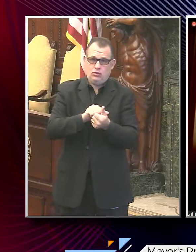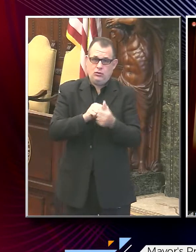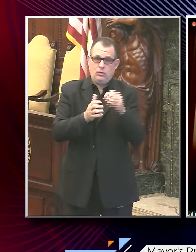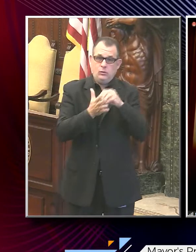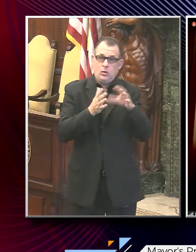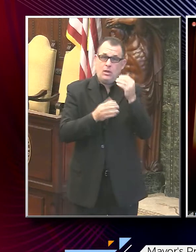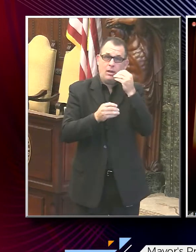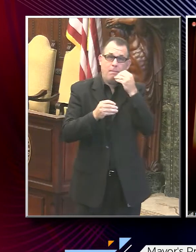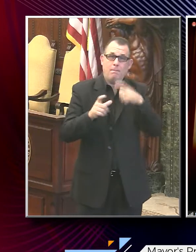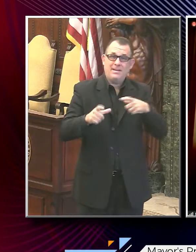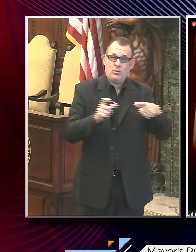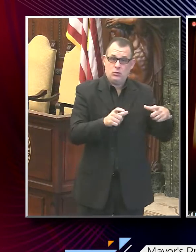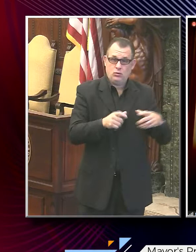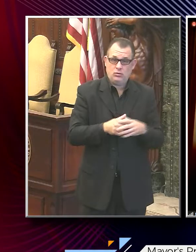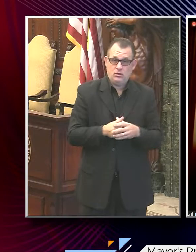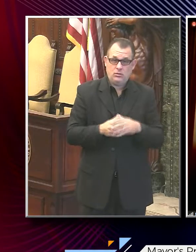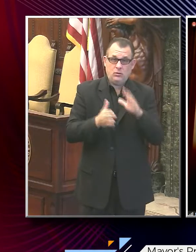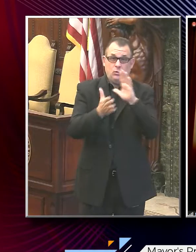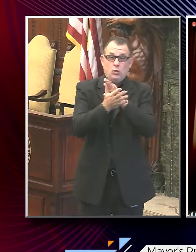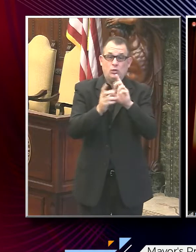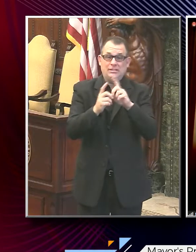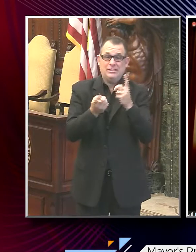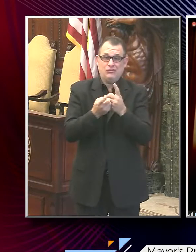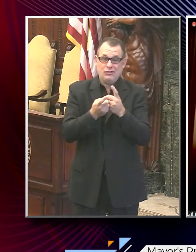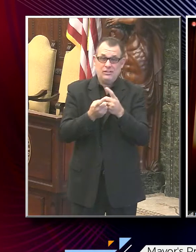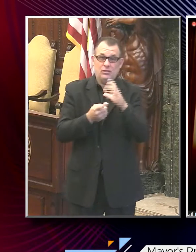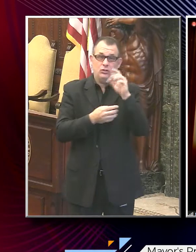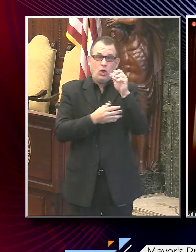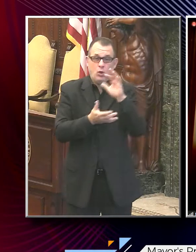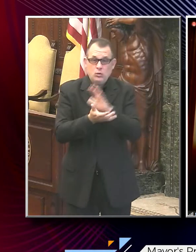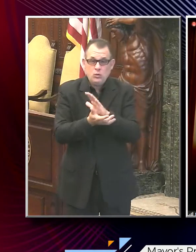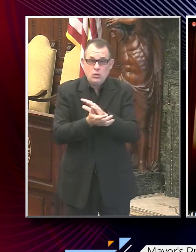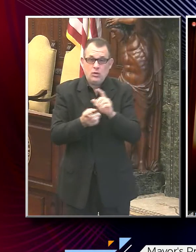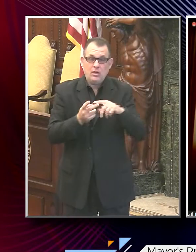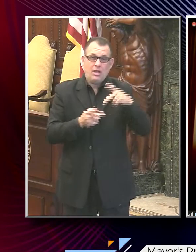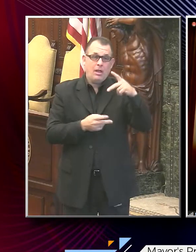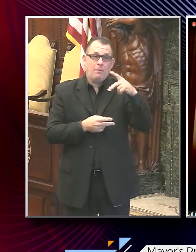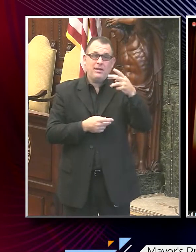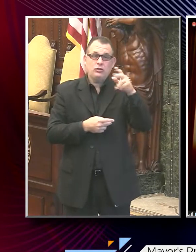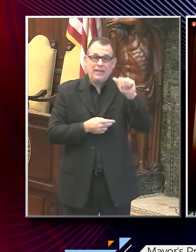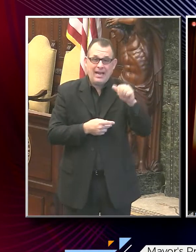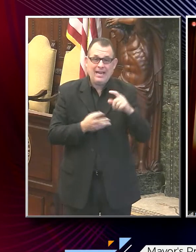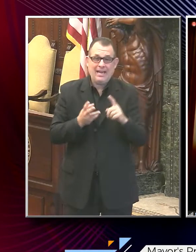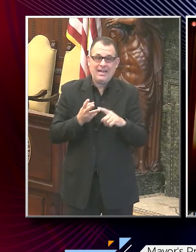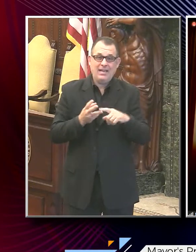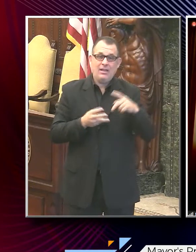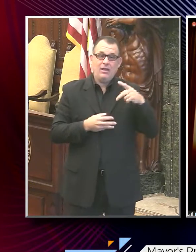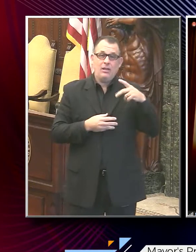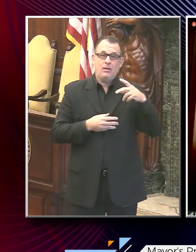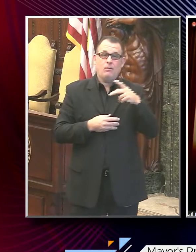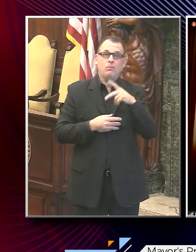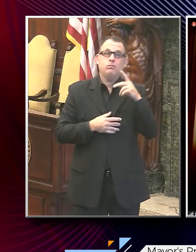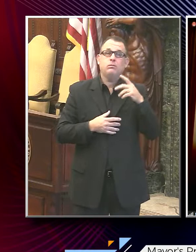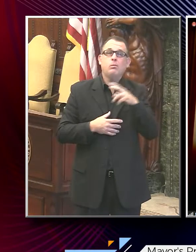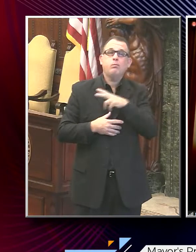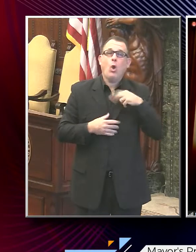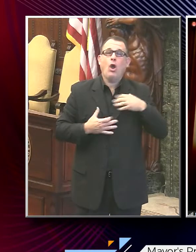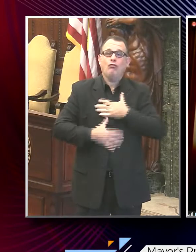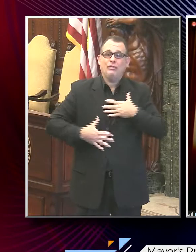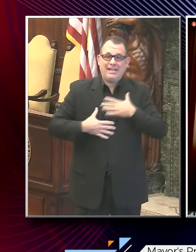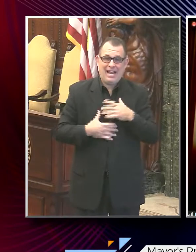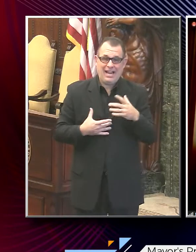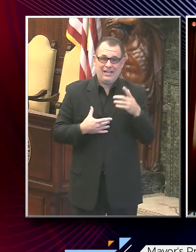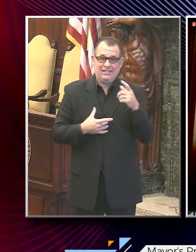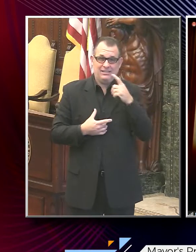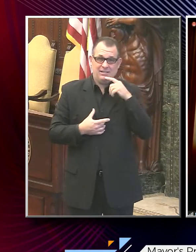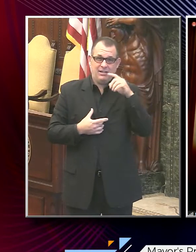combined effort of the School District of Philadelphia, charter schools, the Philadelphia Housing Authority, and Philadelphia Parks and Recreation, over 5.6 million